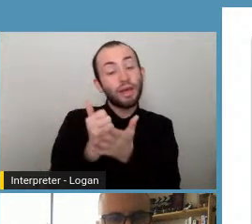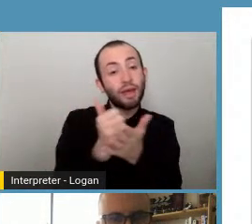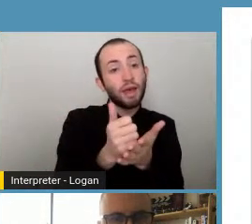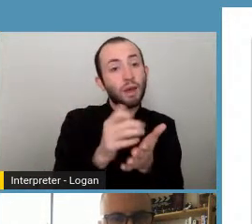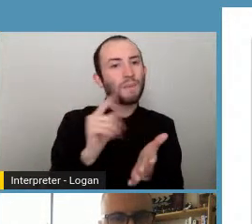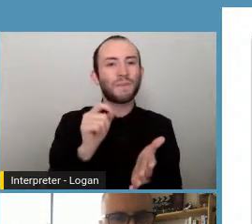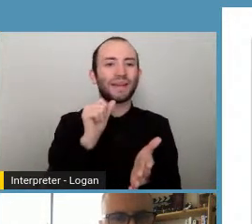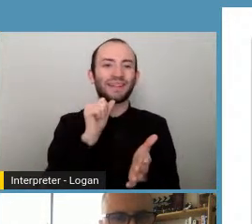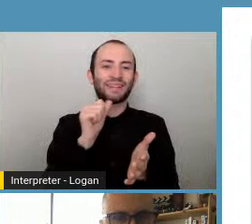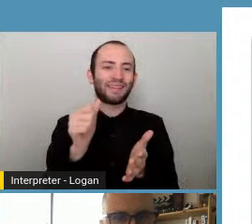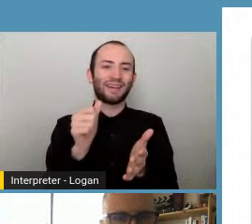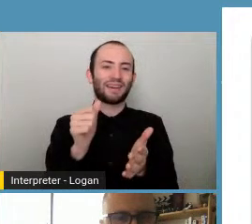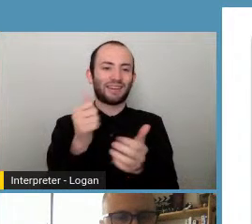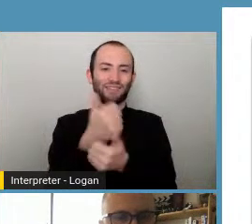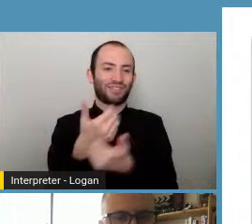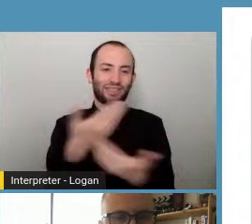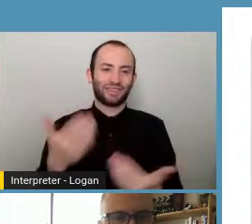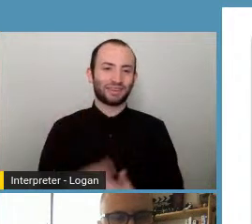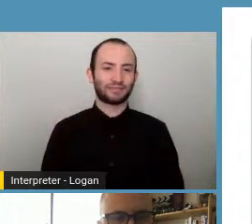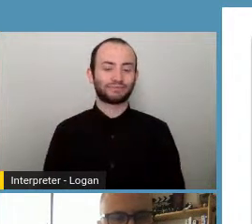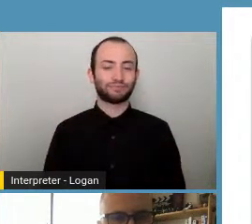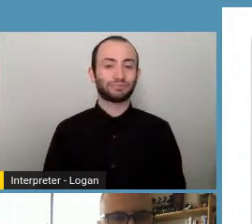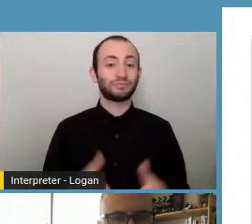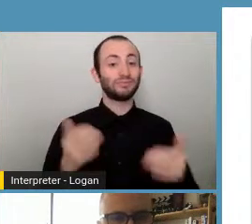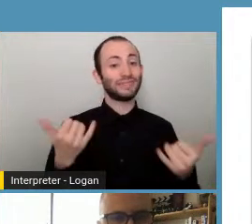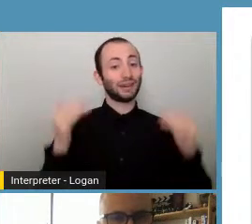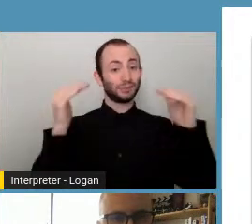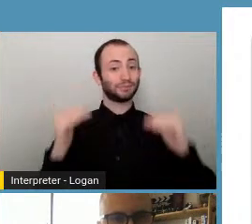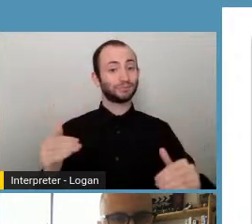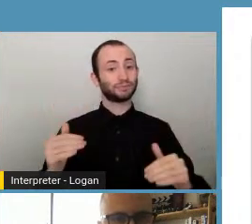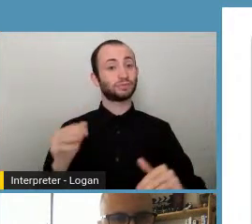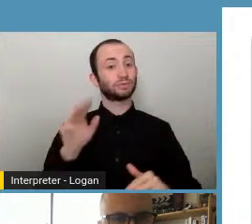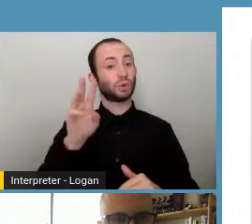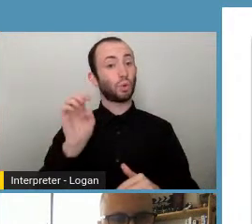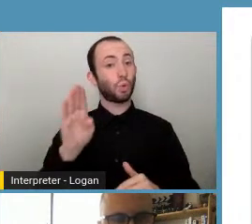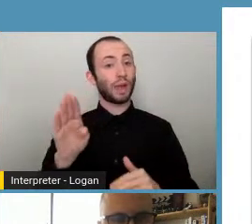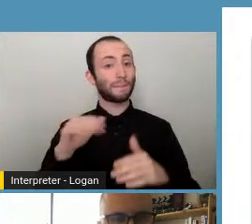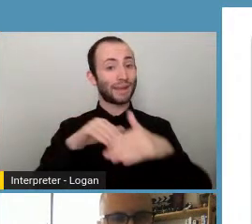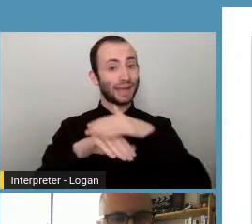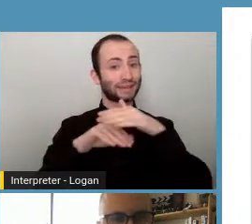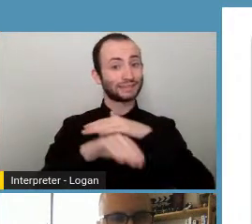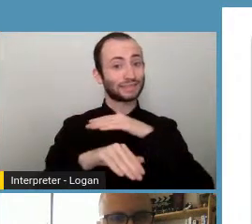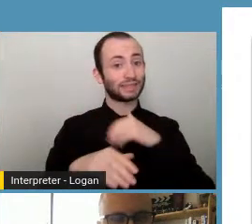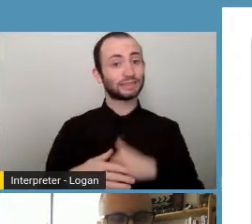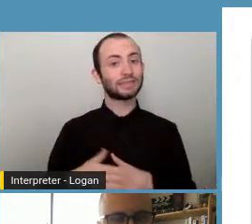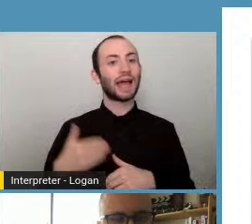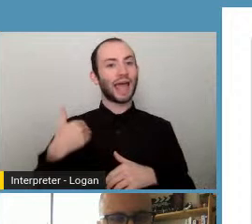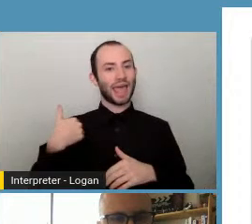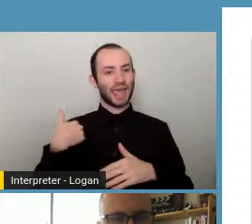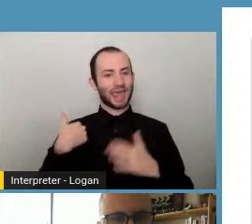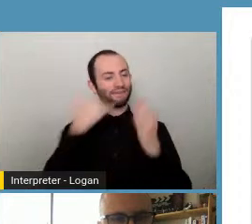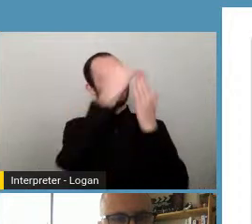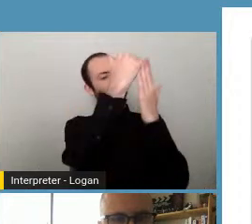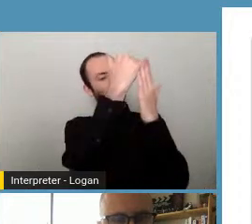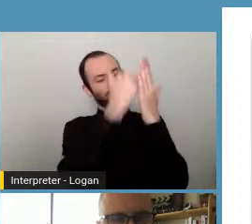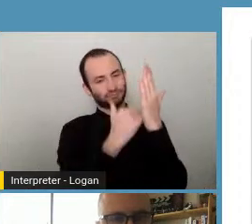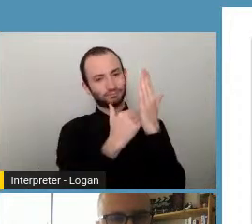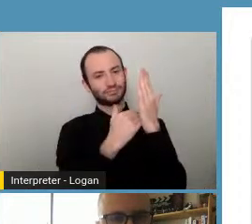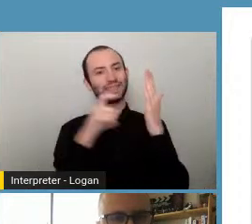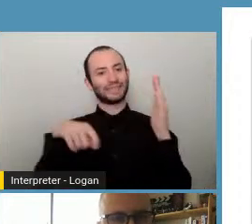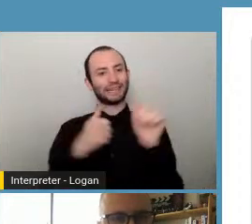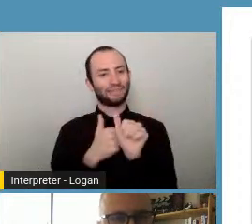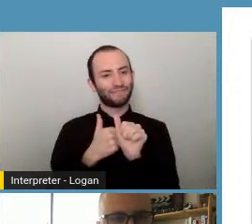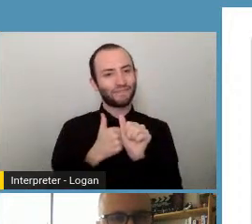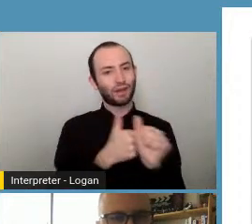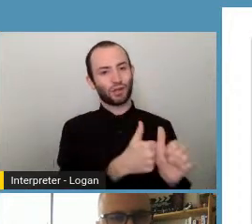So with respect to web accessibility, very quickly, from a project management perspective, there's usually a pipeline that should be followed. You do a